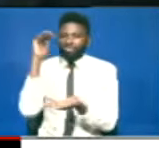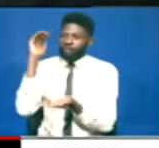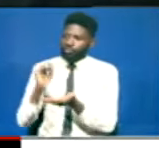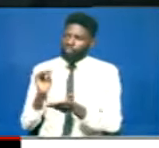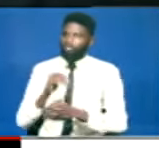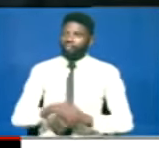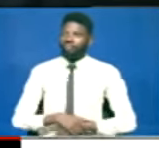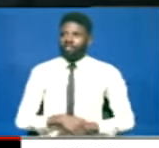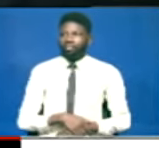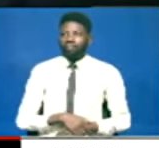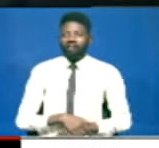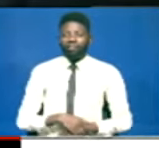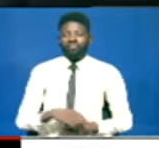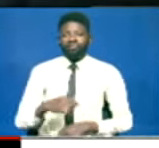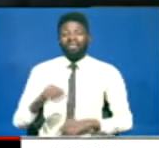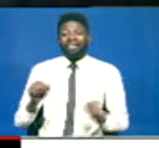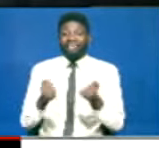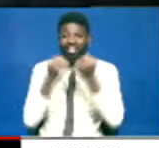Buffalo.